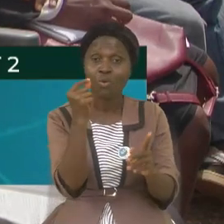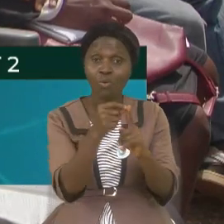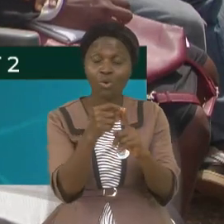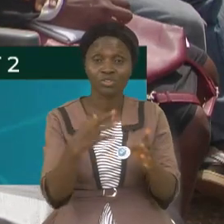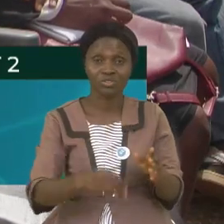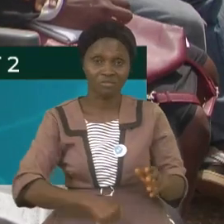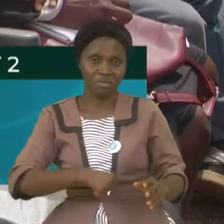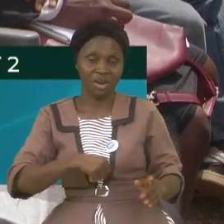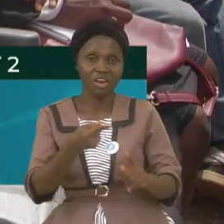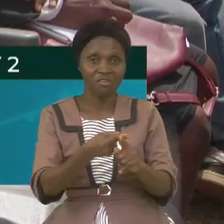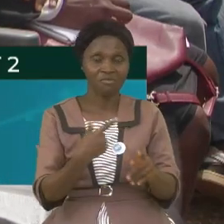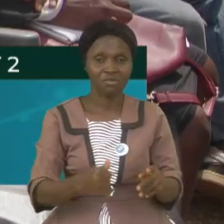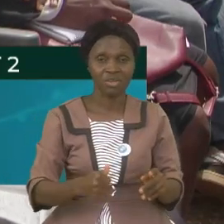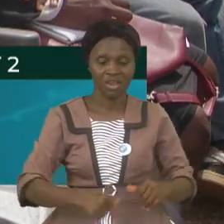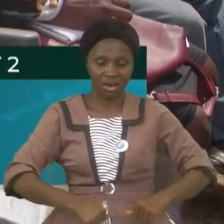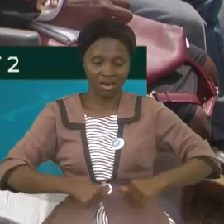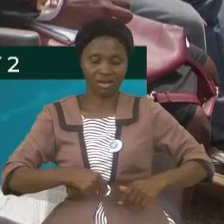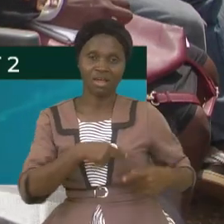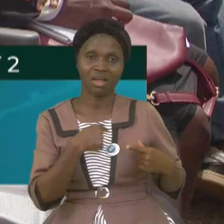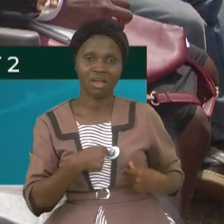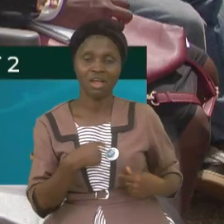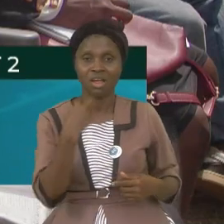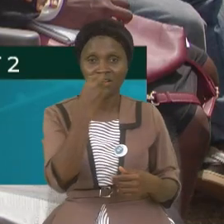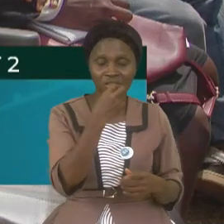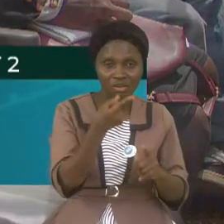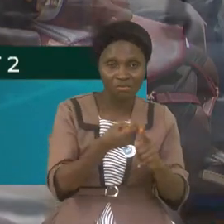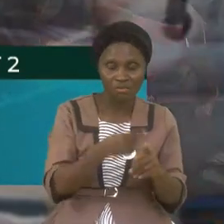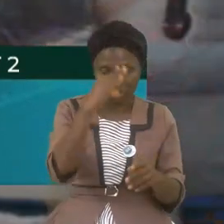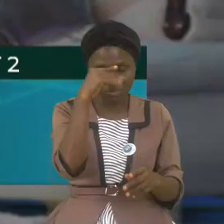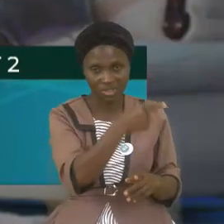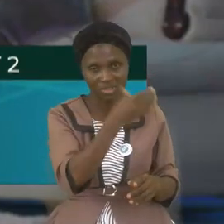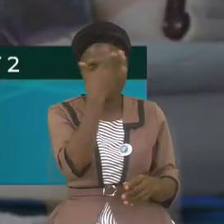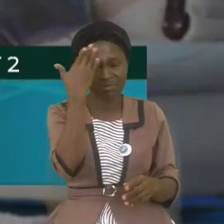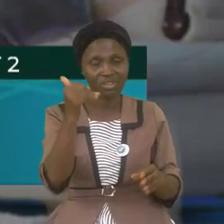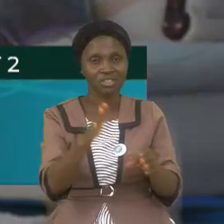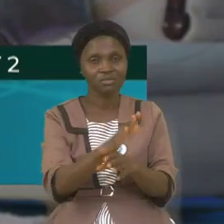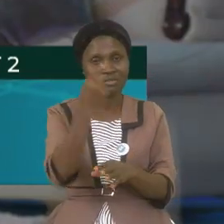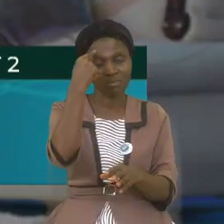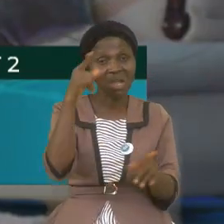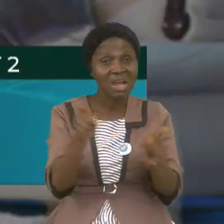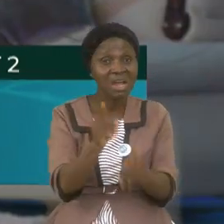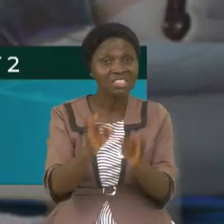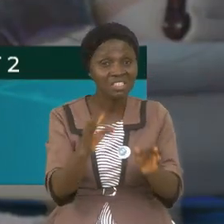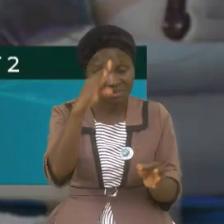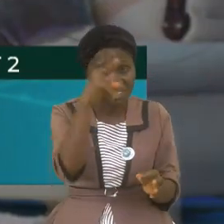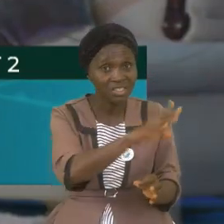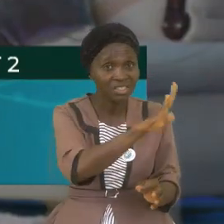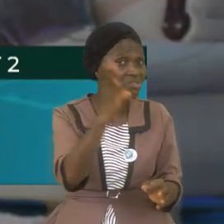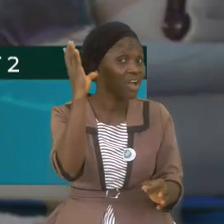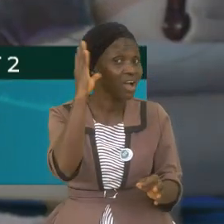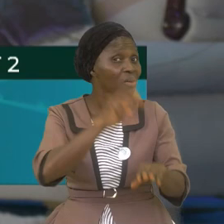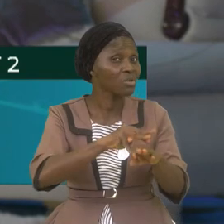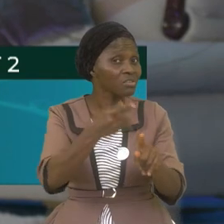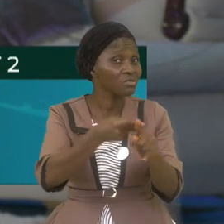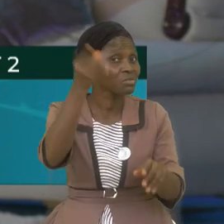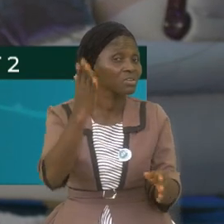heart. The king spake from a forgetful mind, as if he never heard the warnings of God.